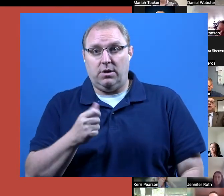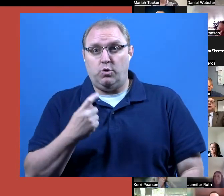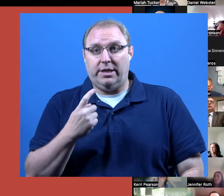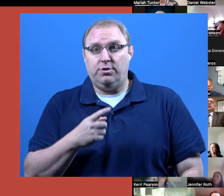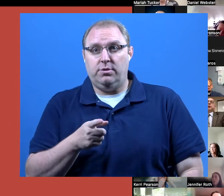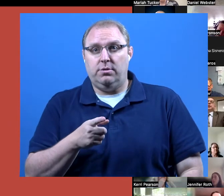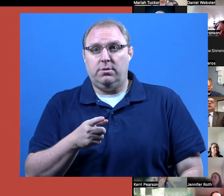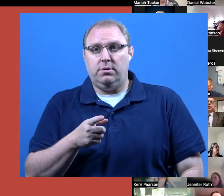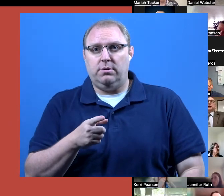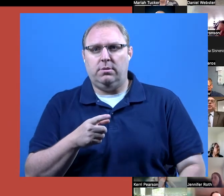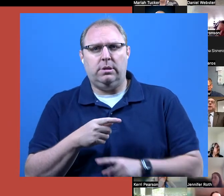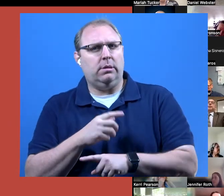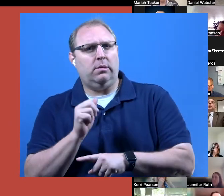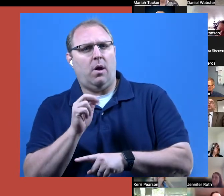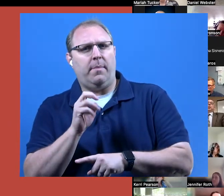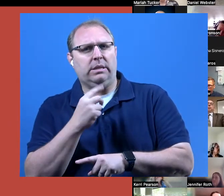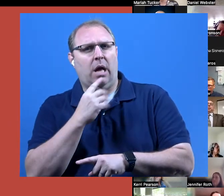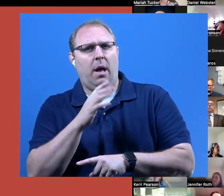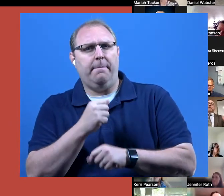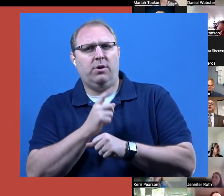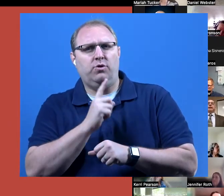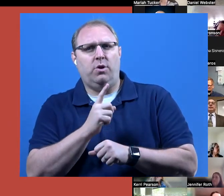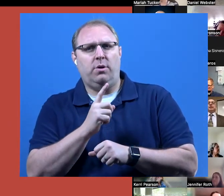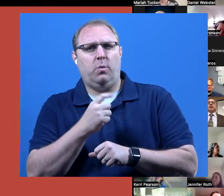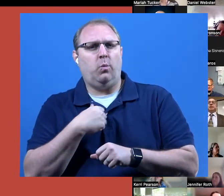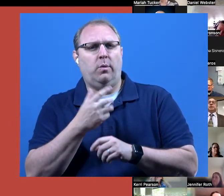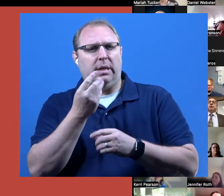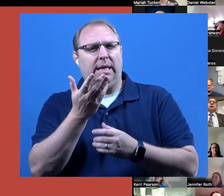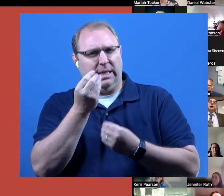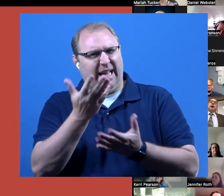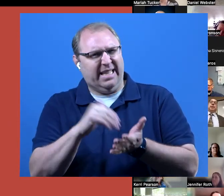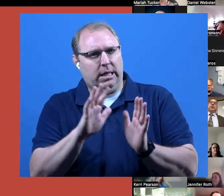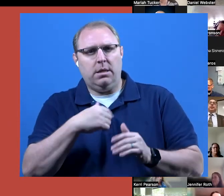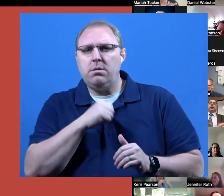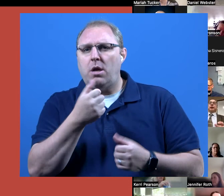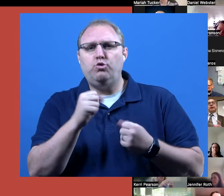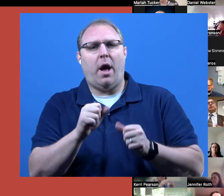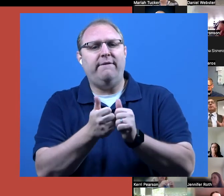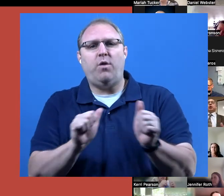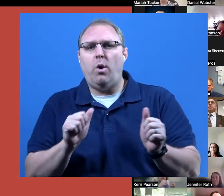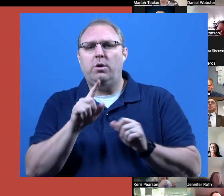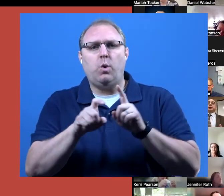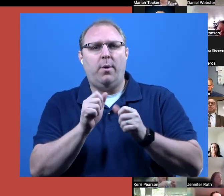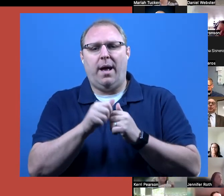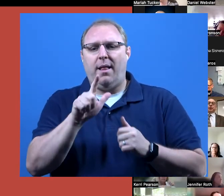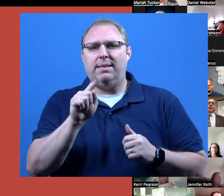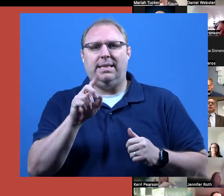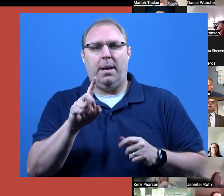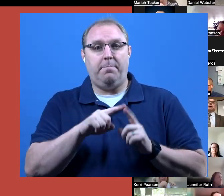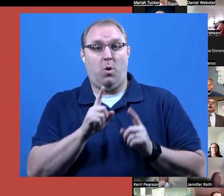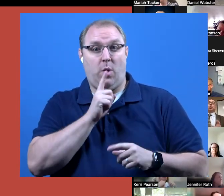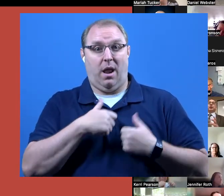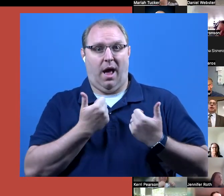important thing is to understand that the benefit exists and that there is a process in